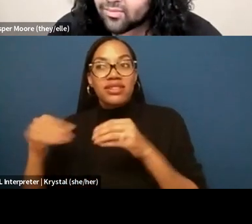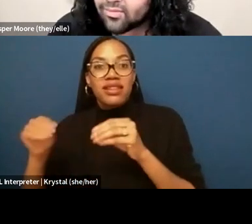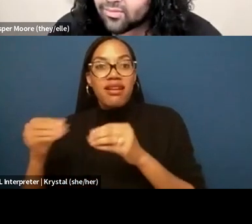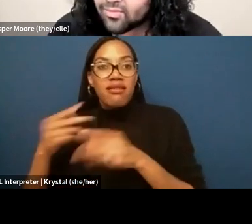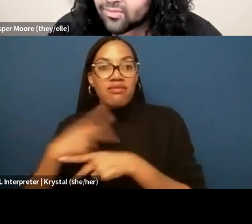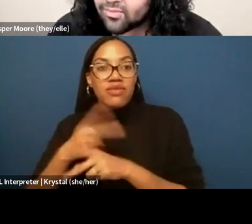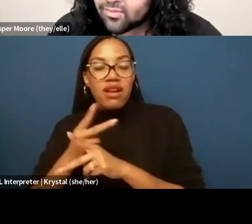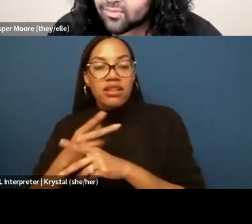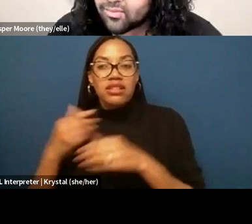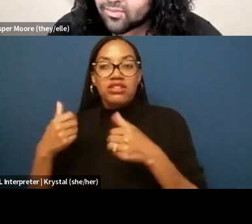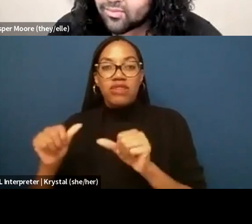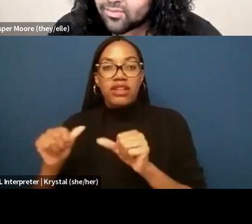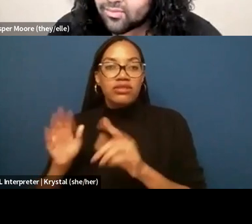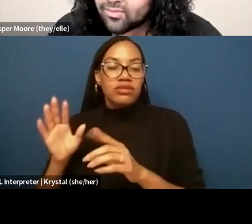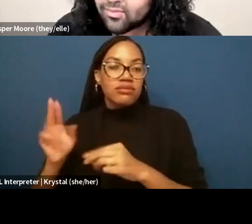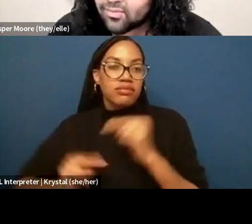corporatization of care.